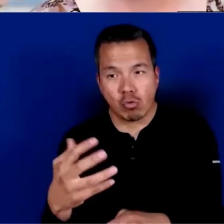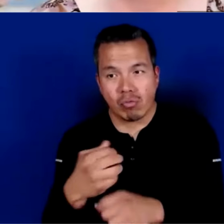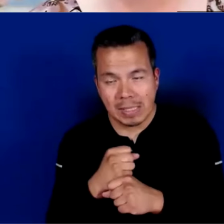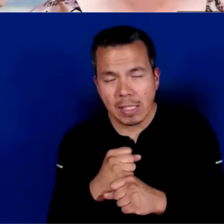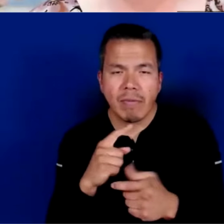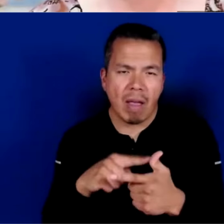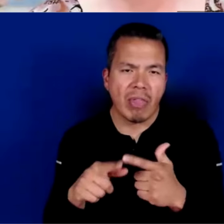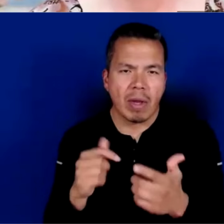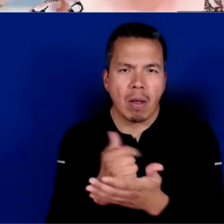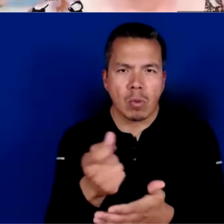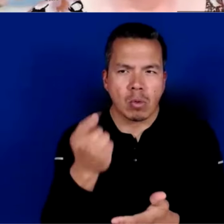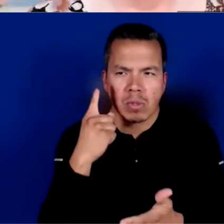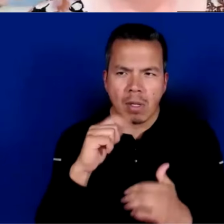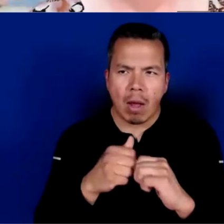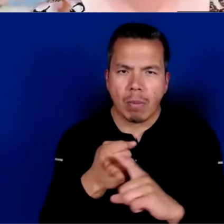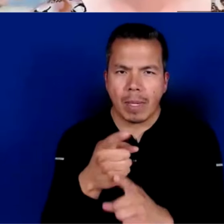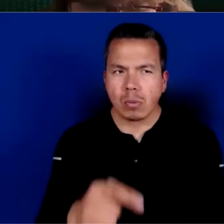would impact you.